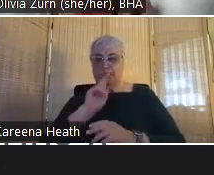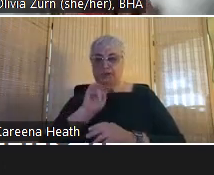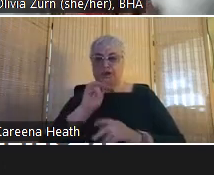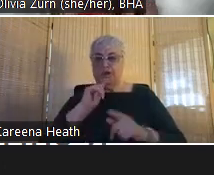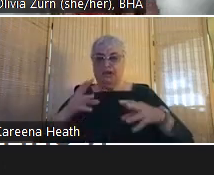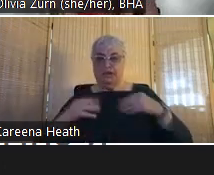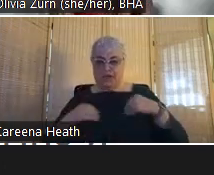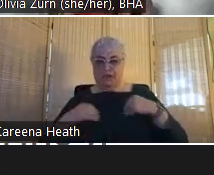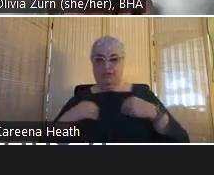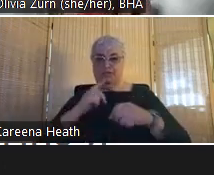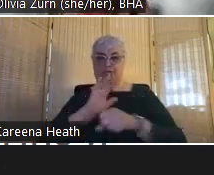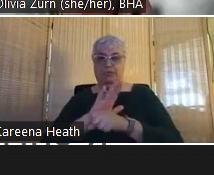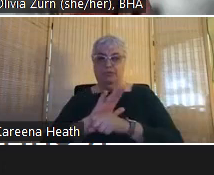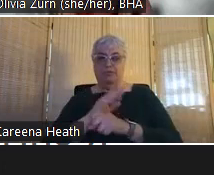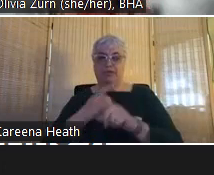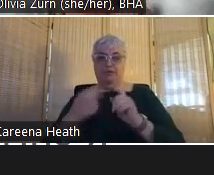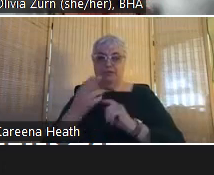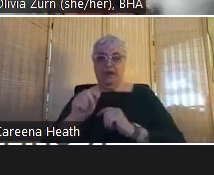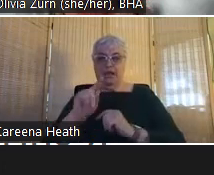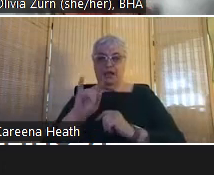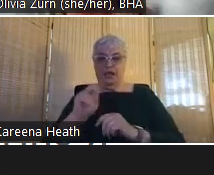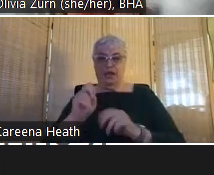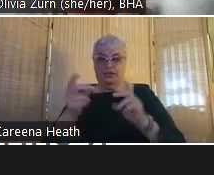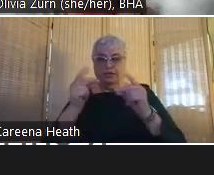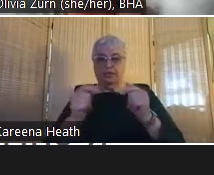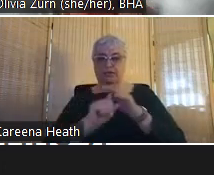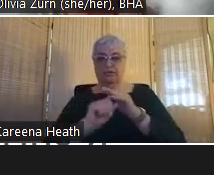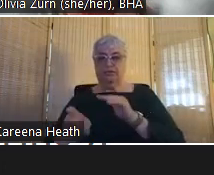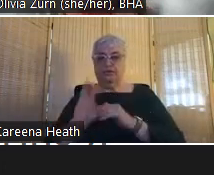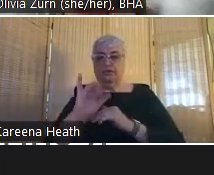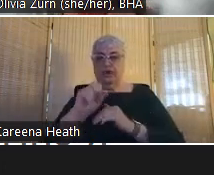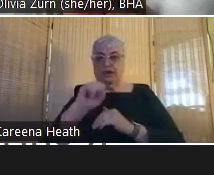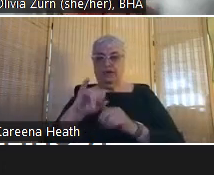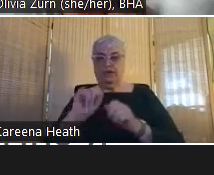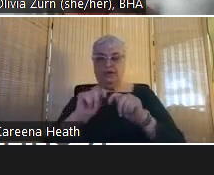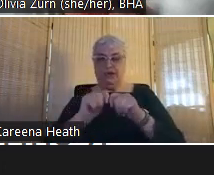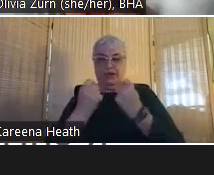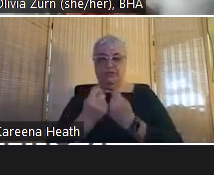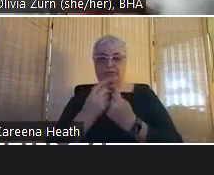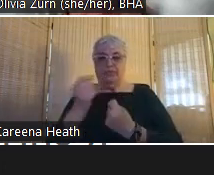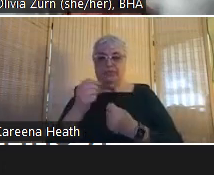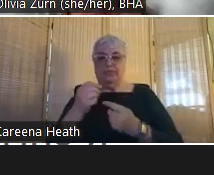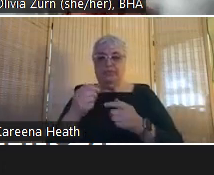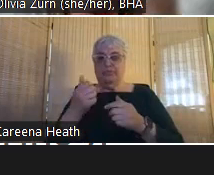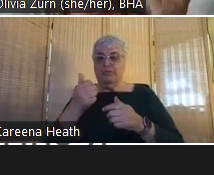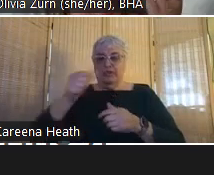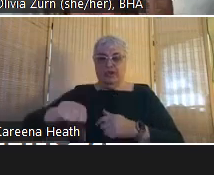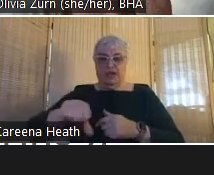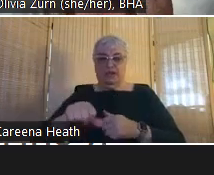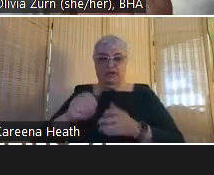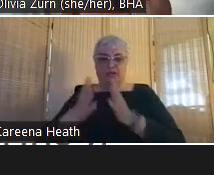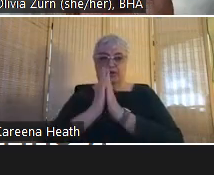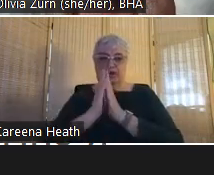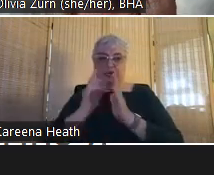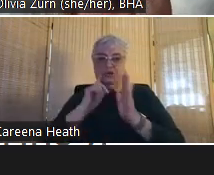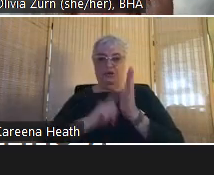affirm the request from the hotline and immediately dispatch the mobile crisis response team. And any rejected requests are subject to review